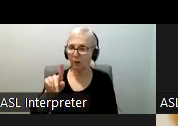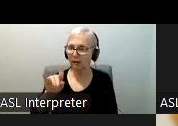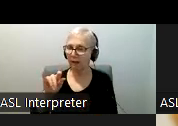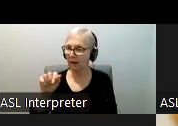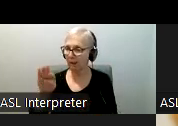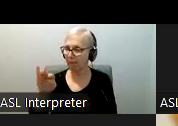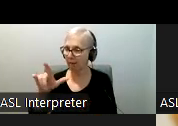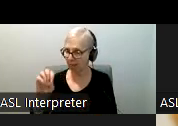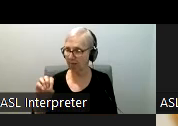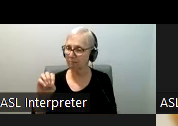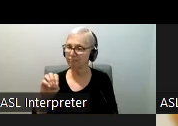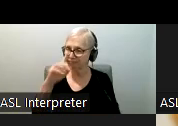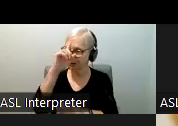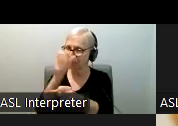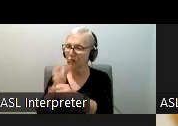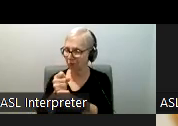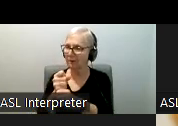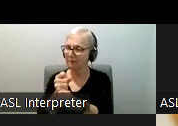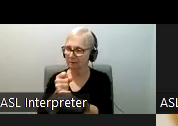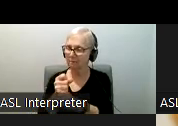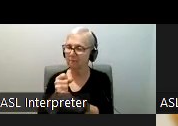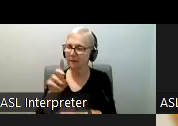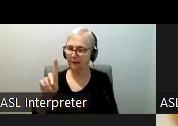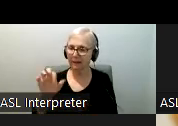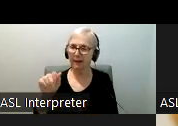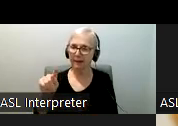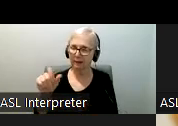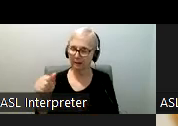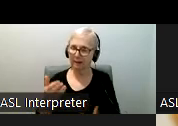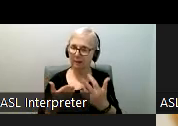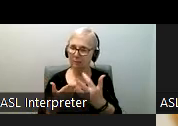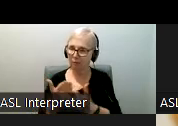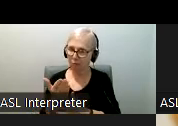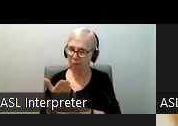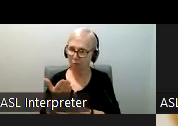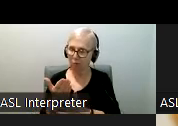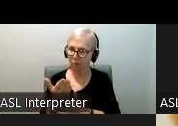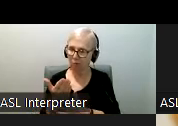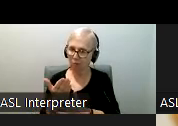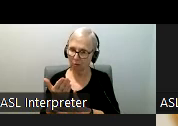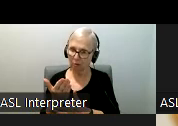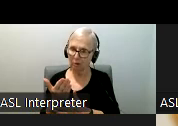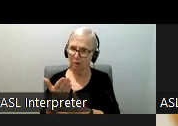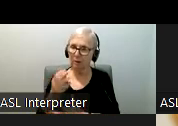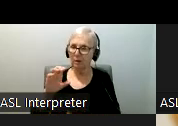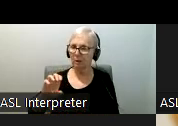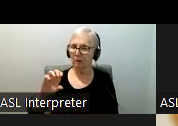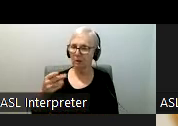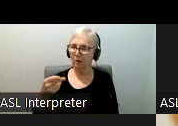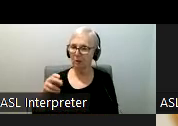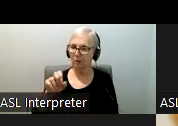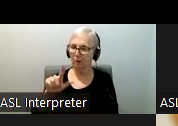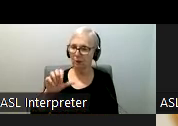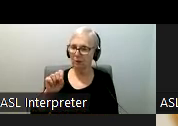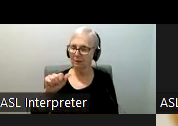and it comes kind of through. I had already talked about Chelsea. Chelsea really is